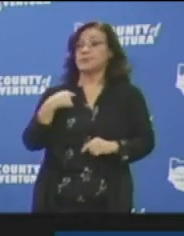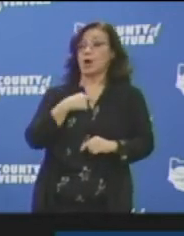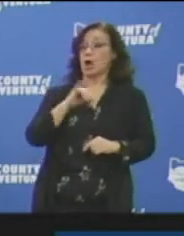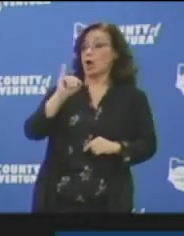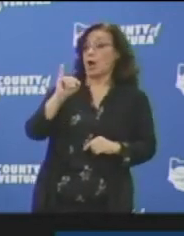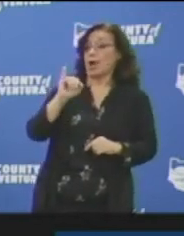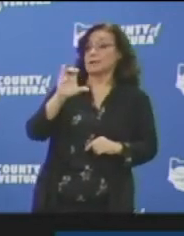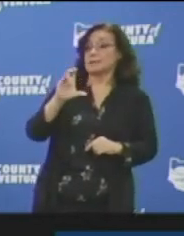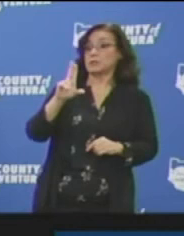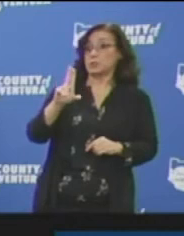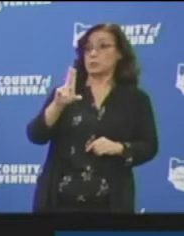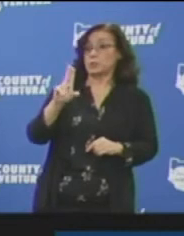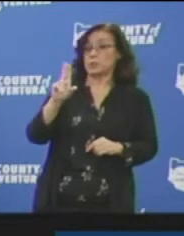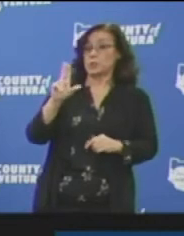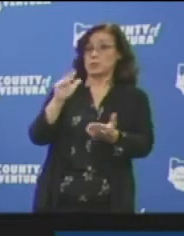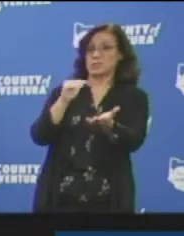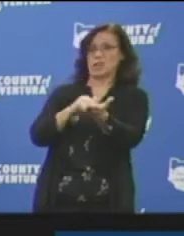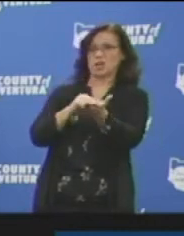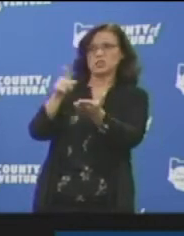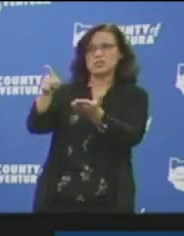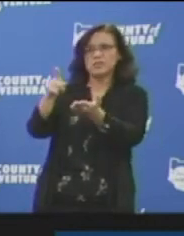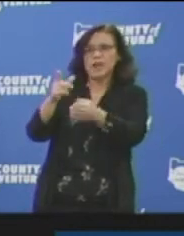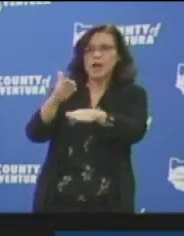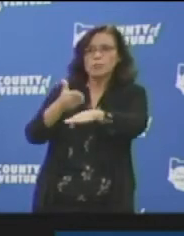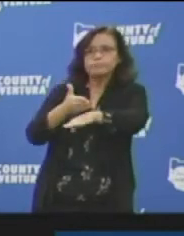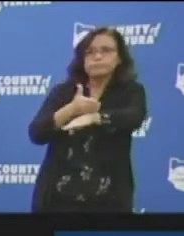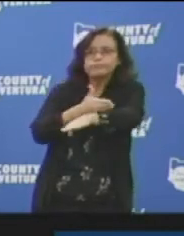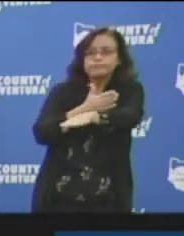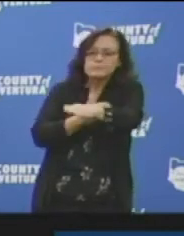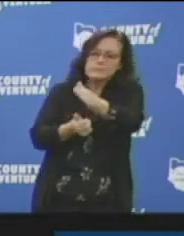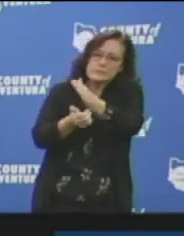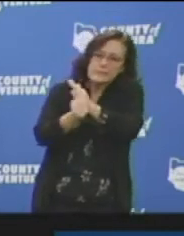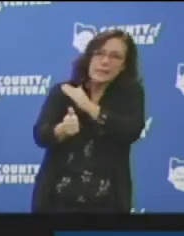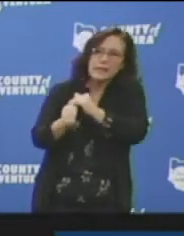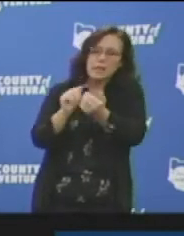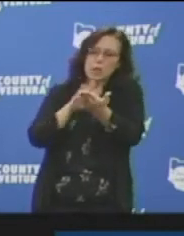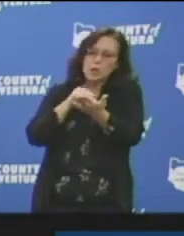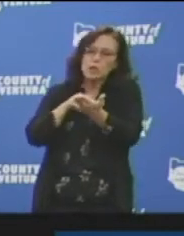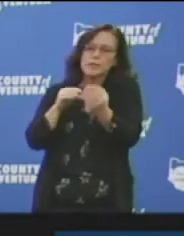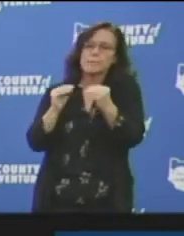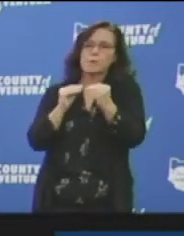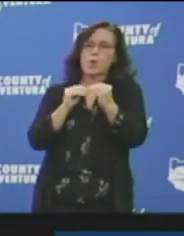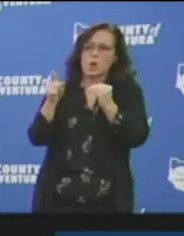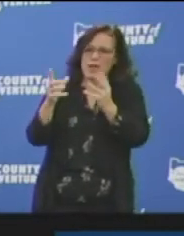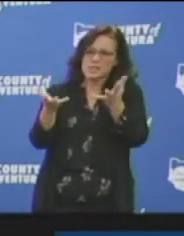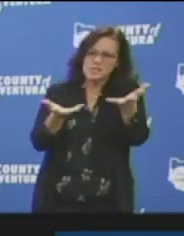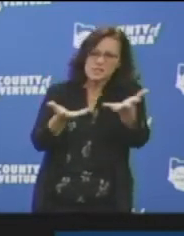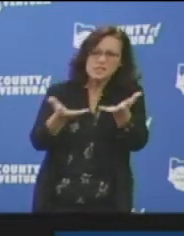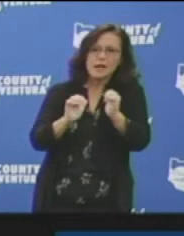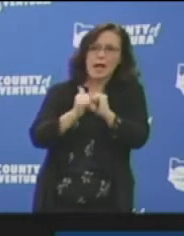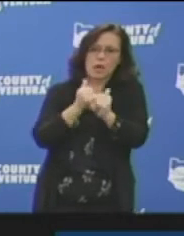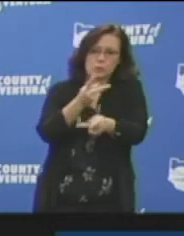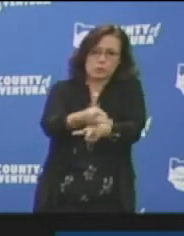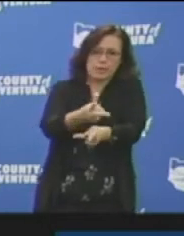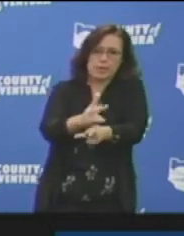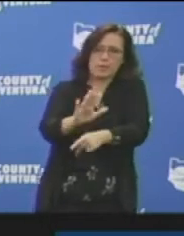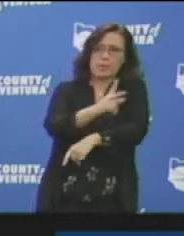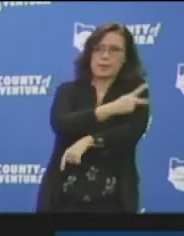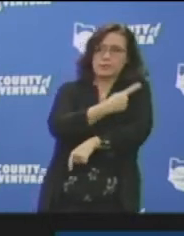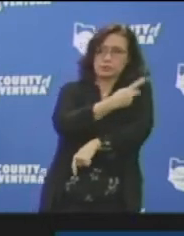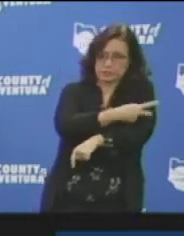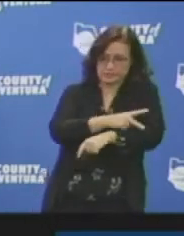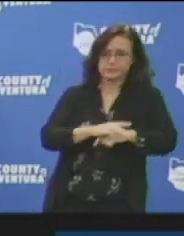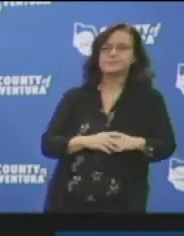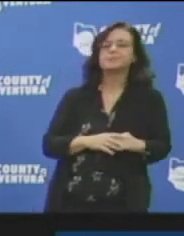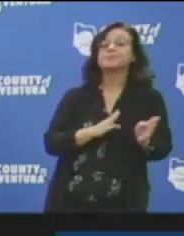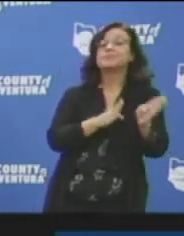docs are getting better and better at managing patients with COVID. But I think the other thing that is influencing this is the